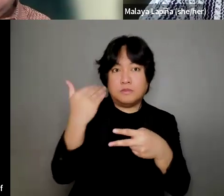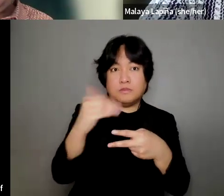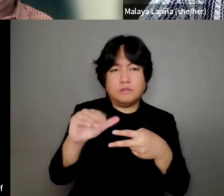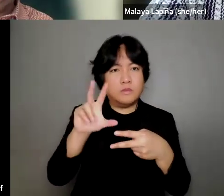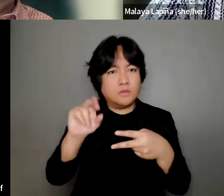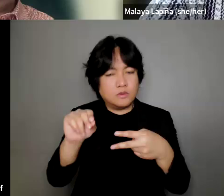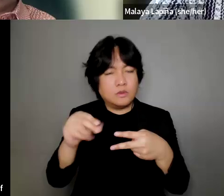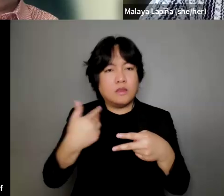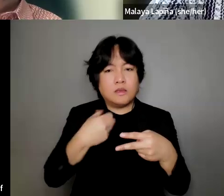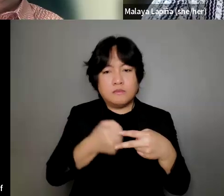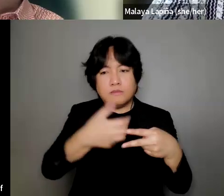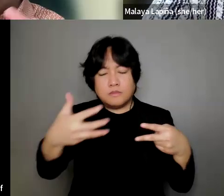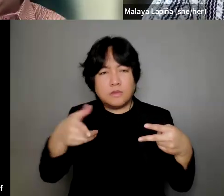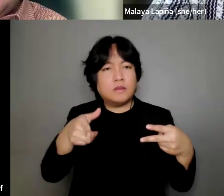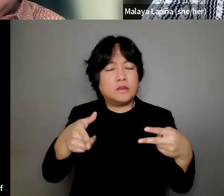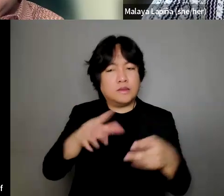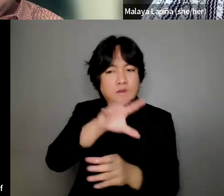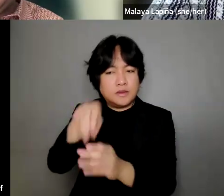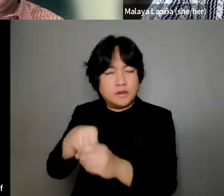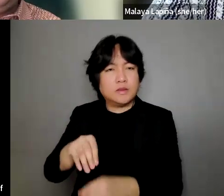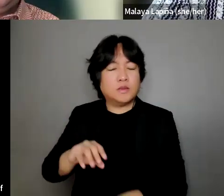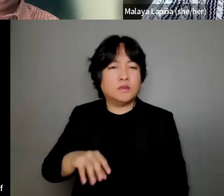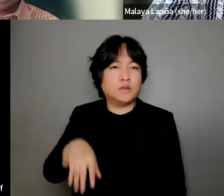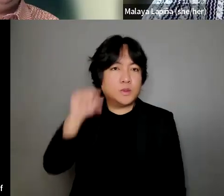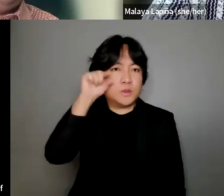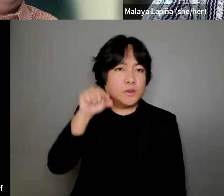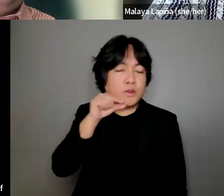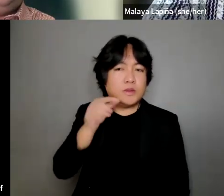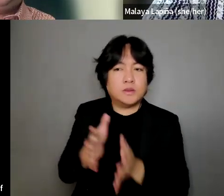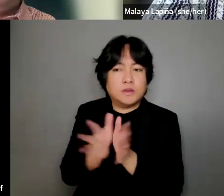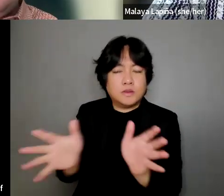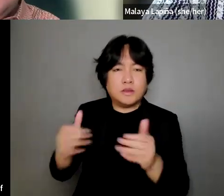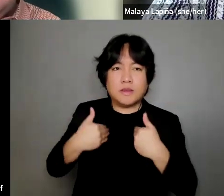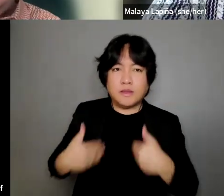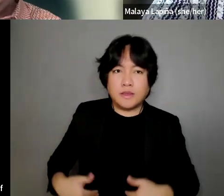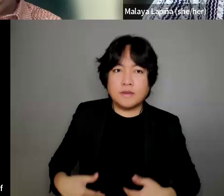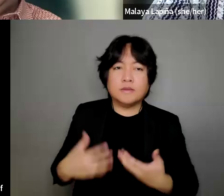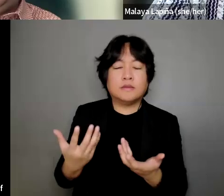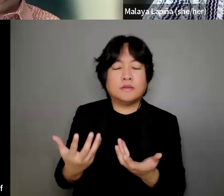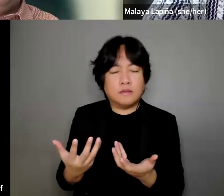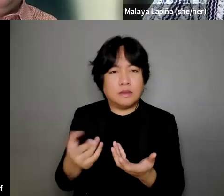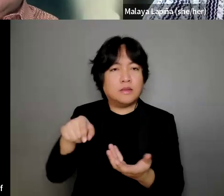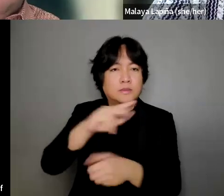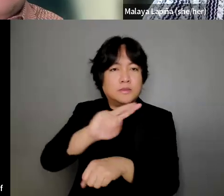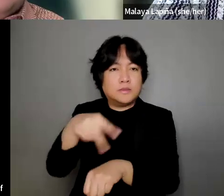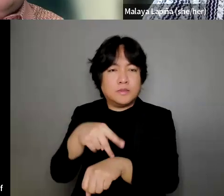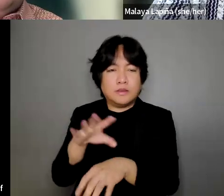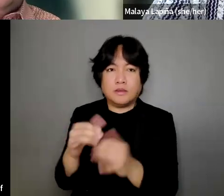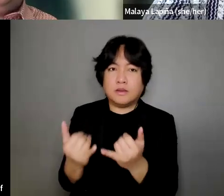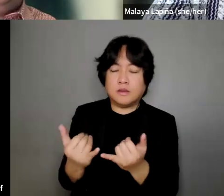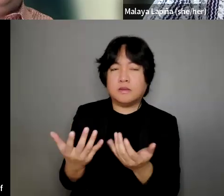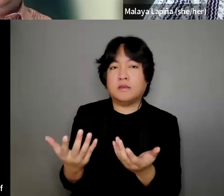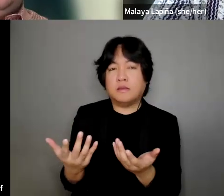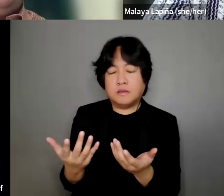everyday life, from health, diba, from in certain cases, diba, in the Philippines, commuting, going to the